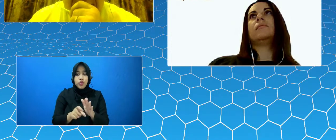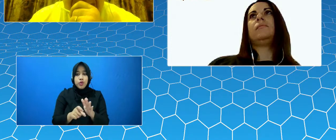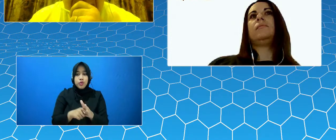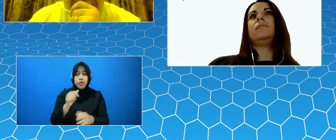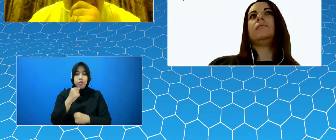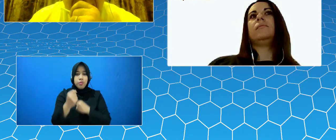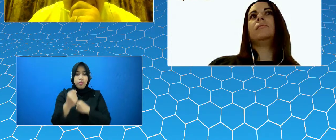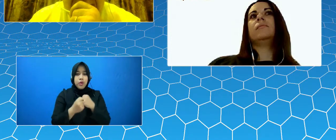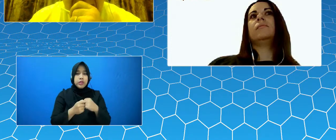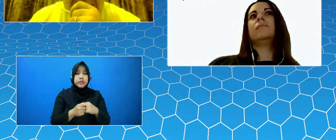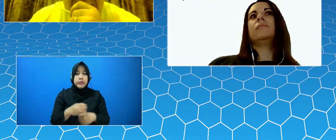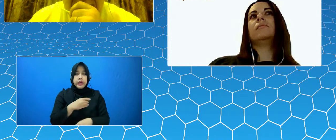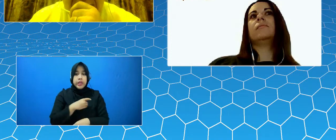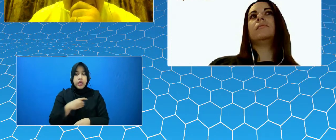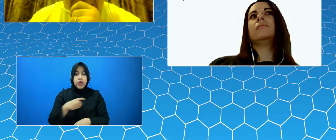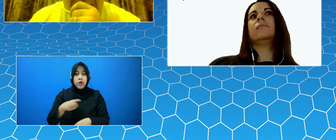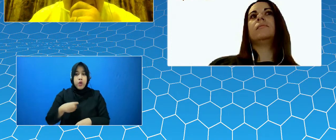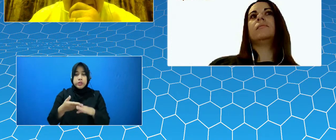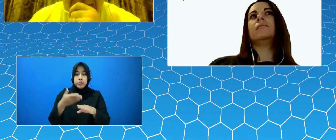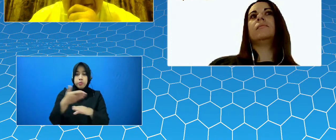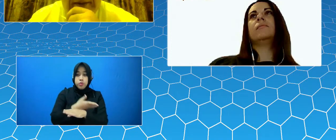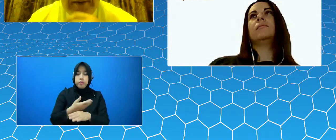of the COVID situation.